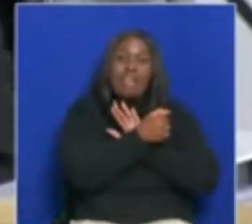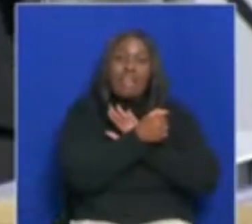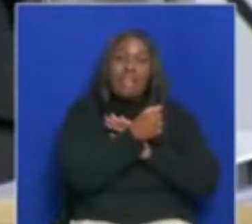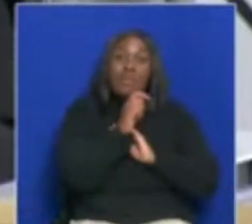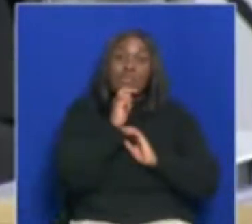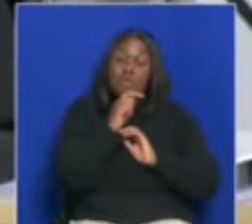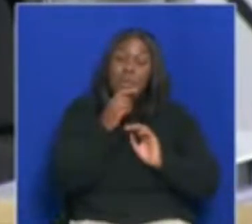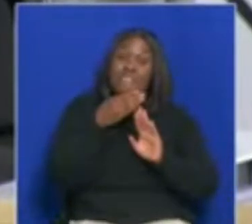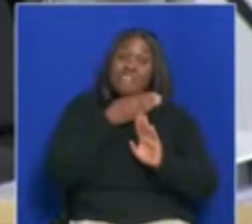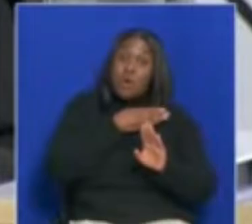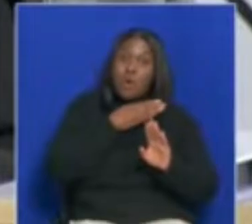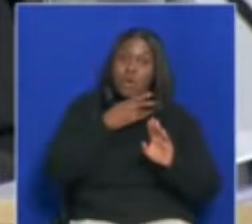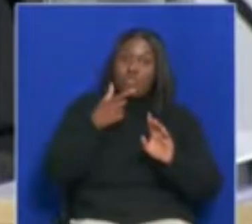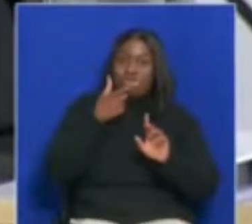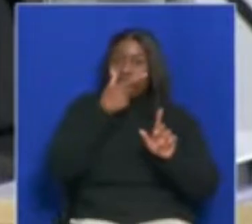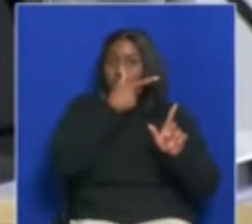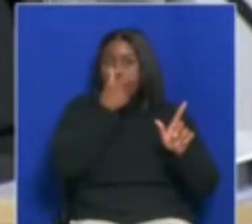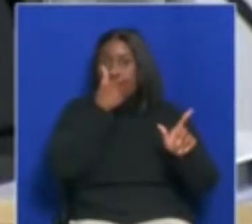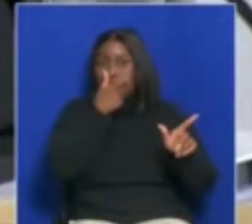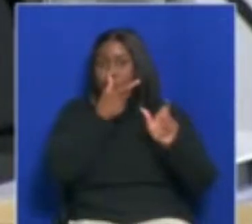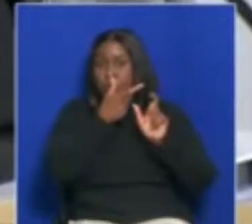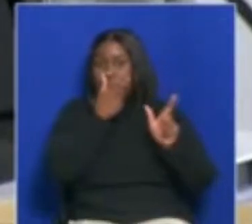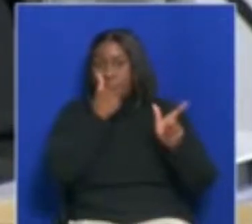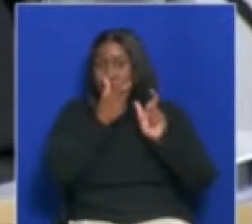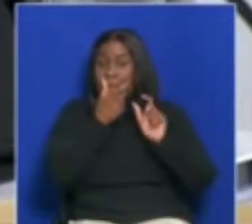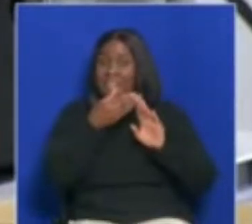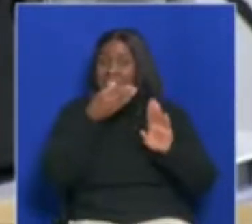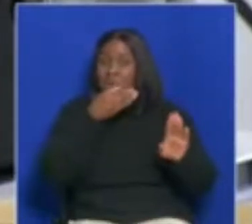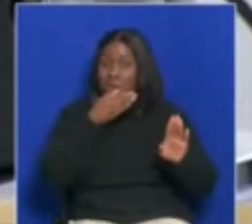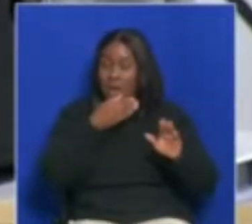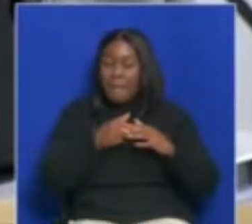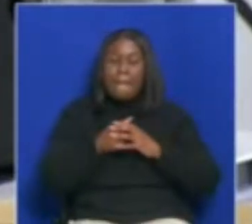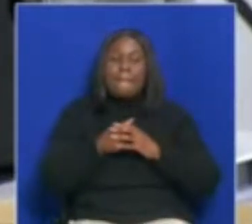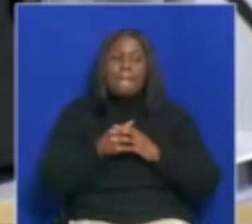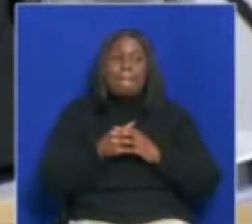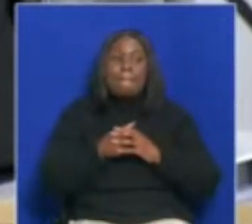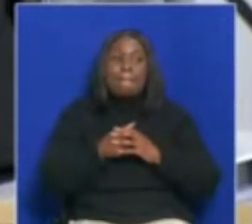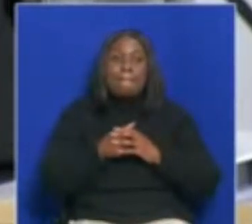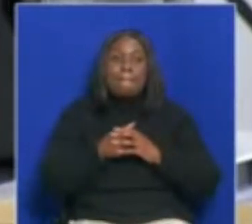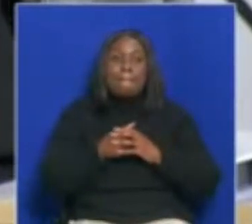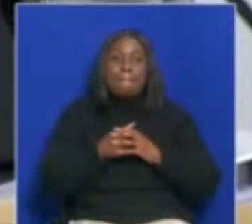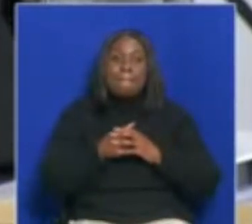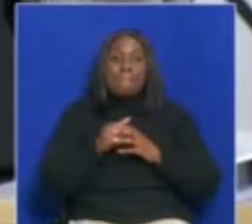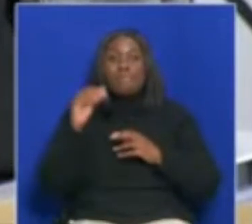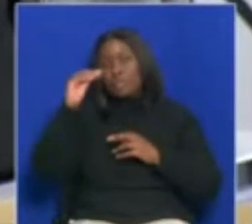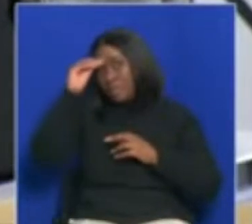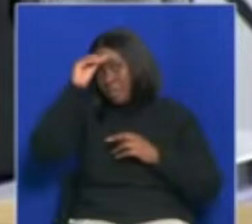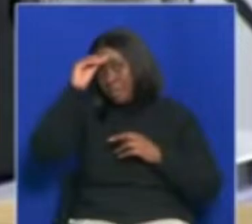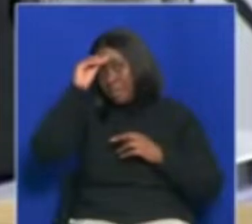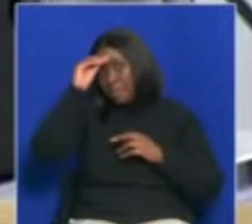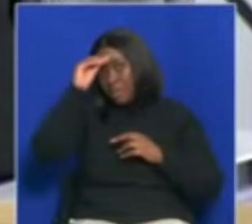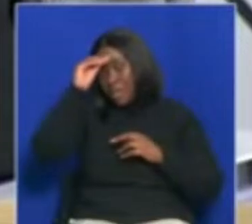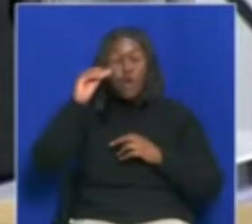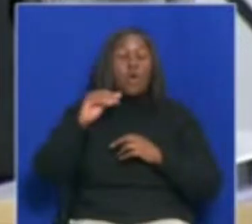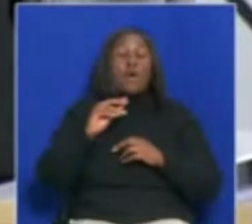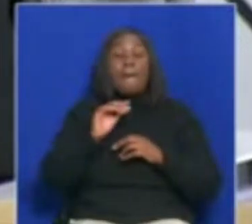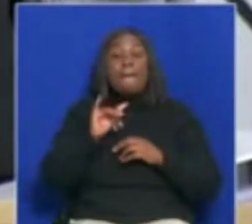shooting, 2 of our members from IPAD received